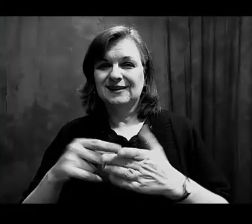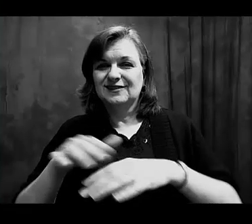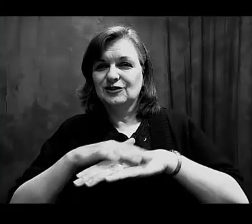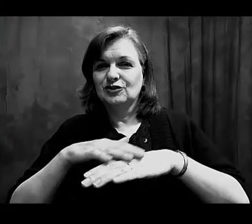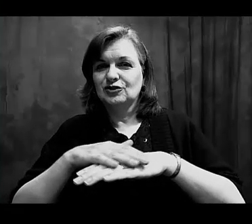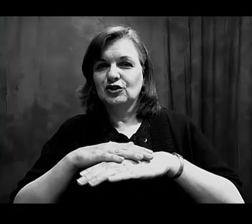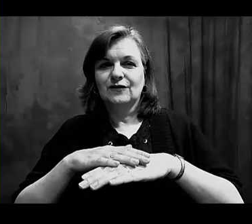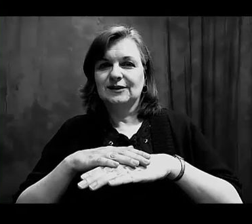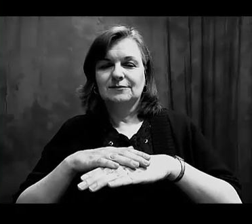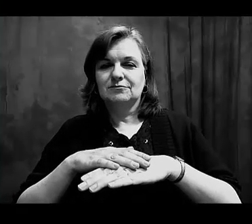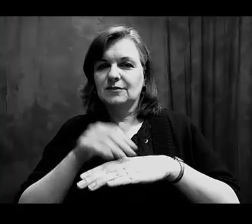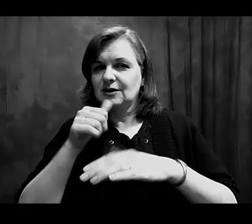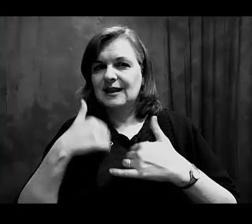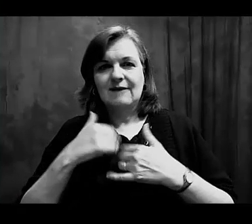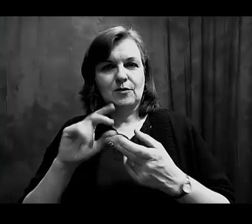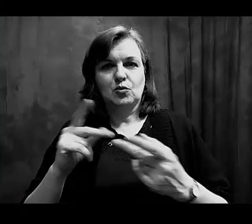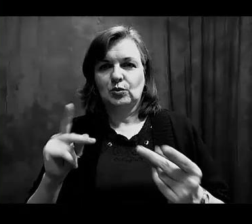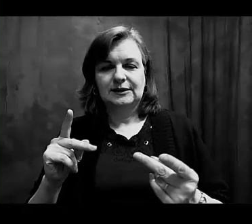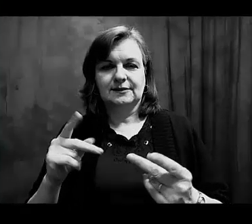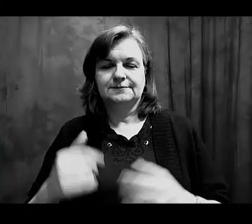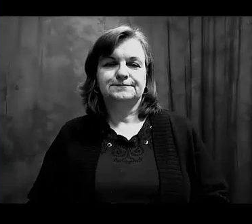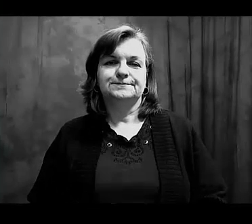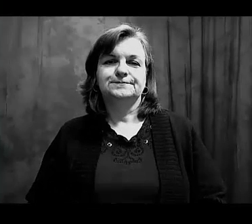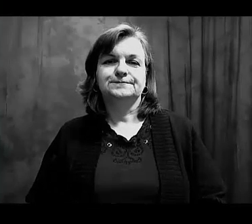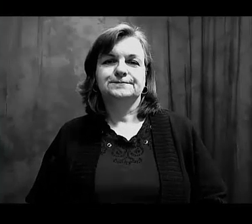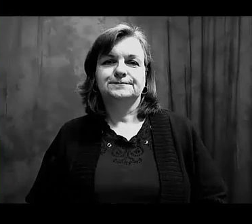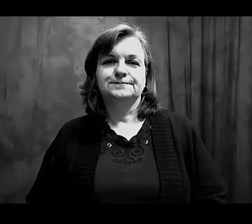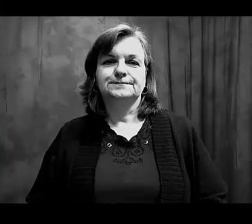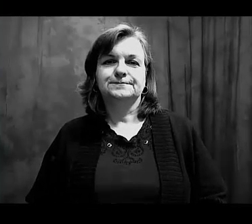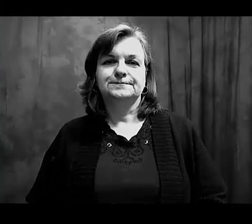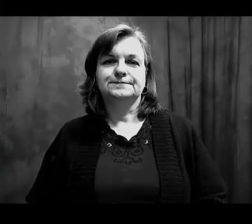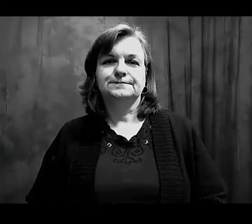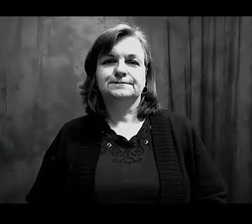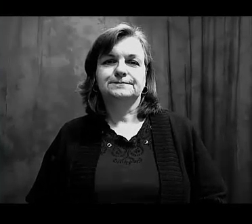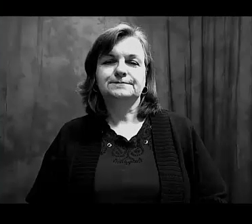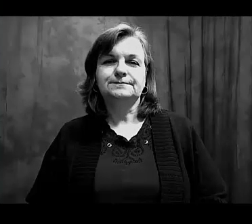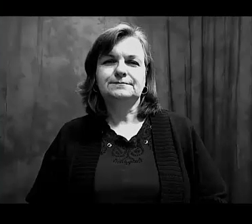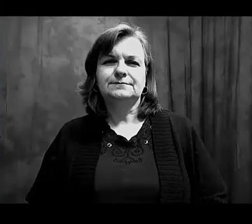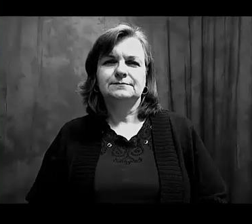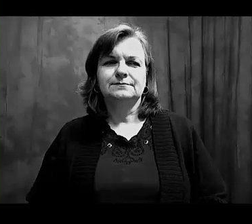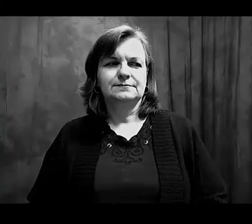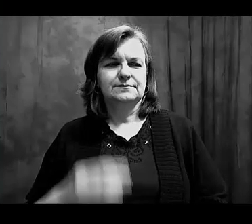an O blood type means that you have no surface proteins.